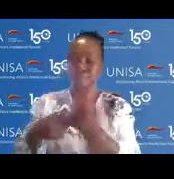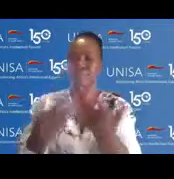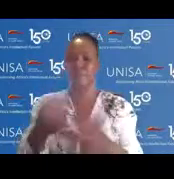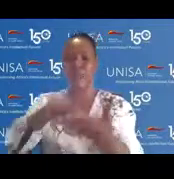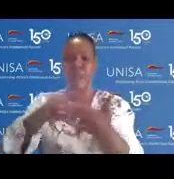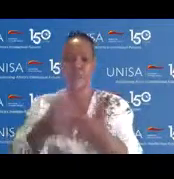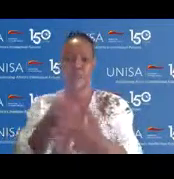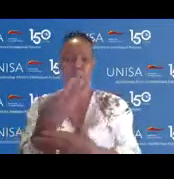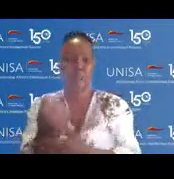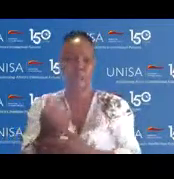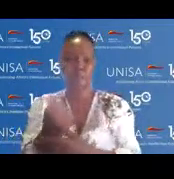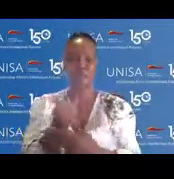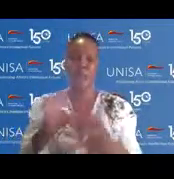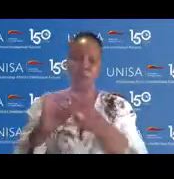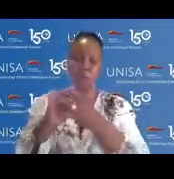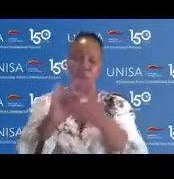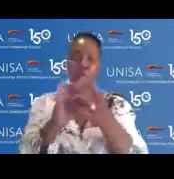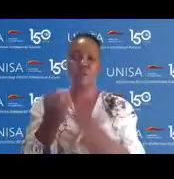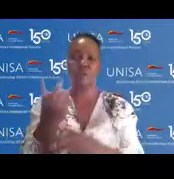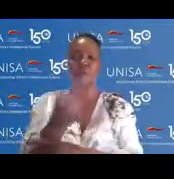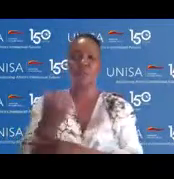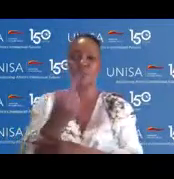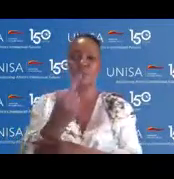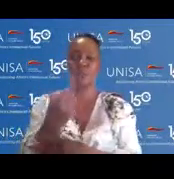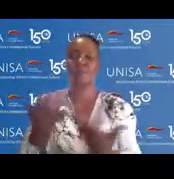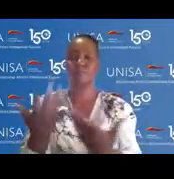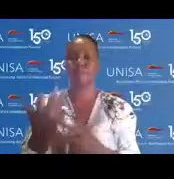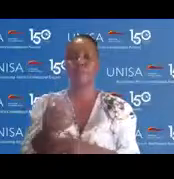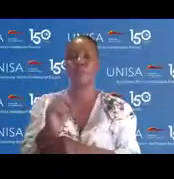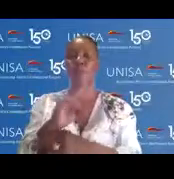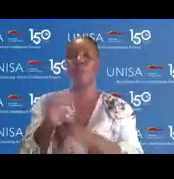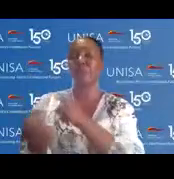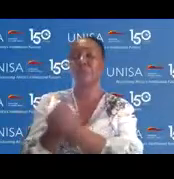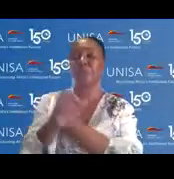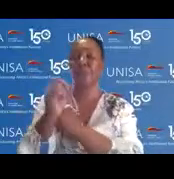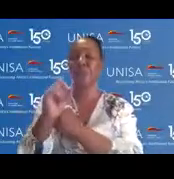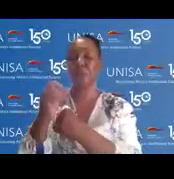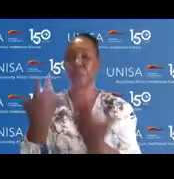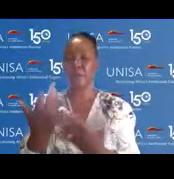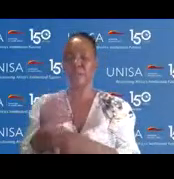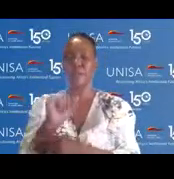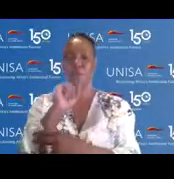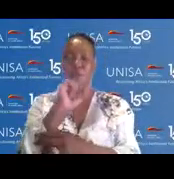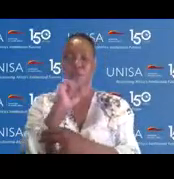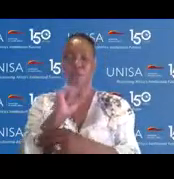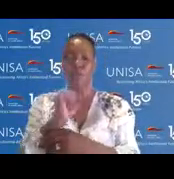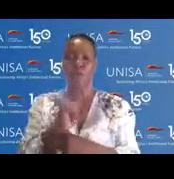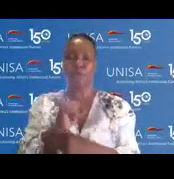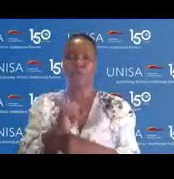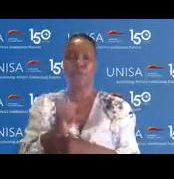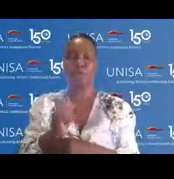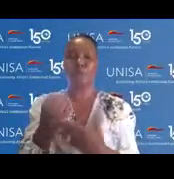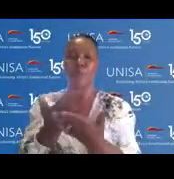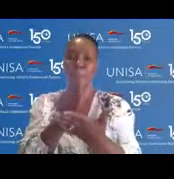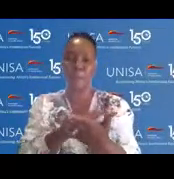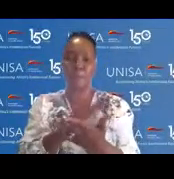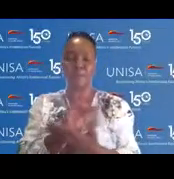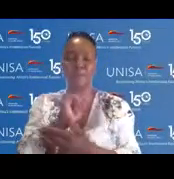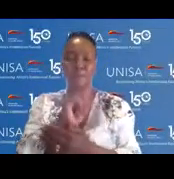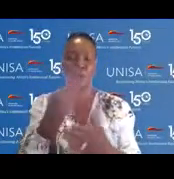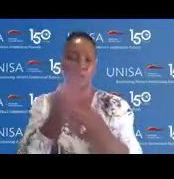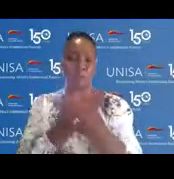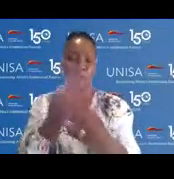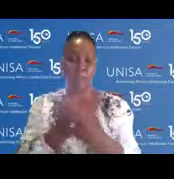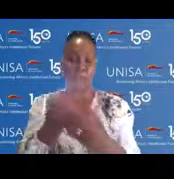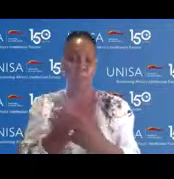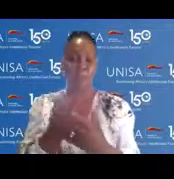two of them. Then what will happen is your browser, or not your browser, your file explorer at least,